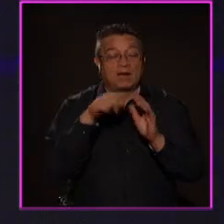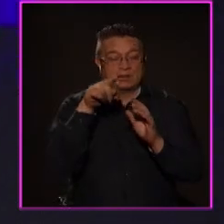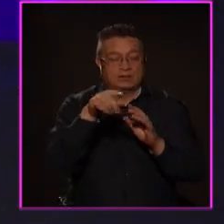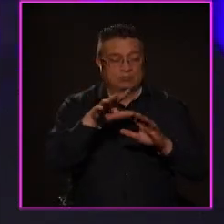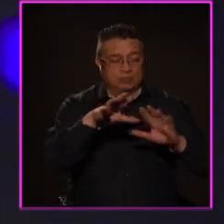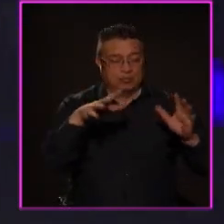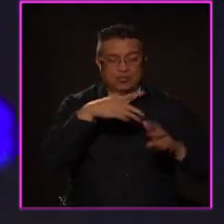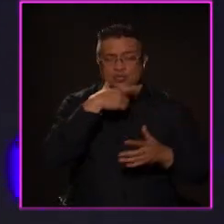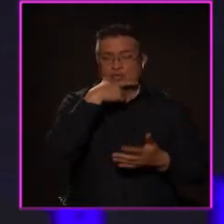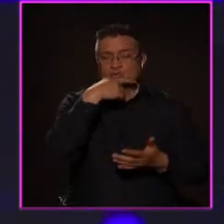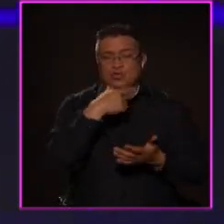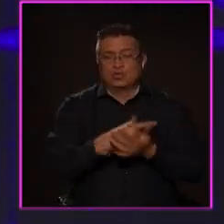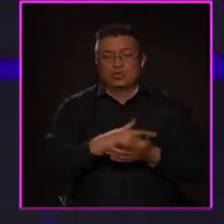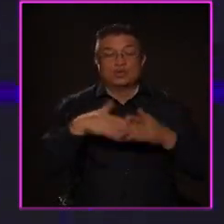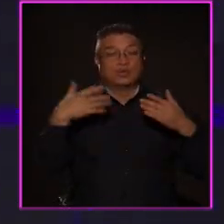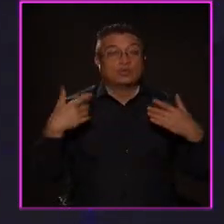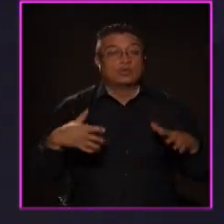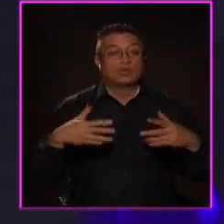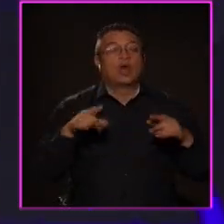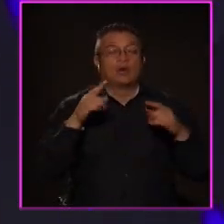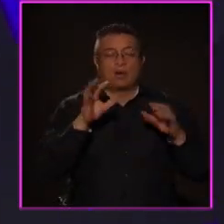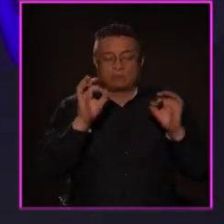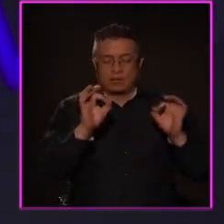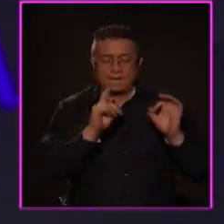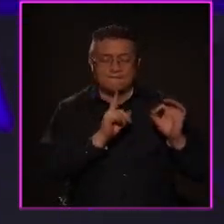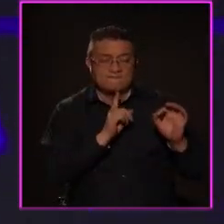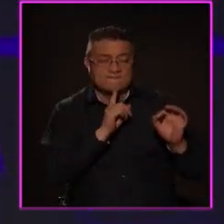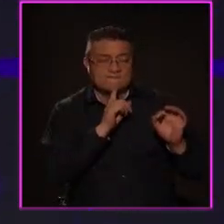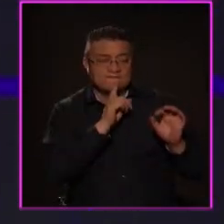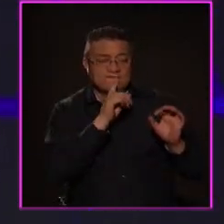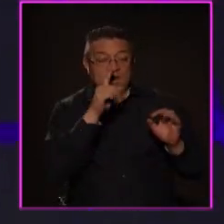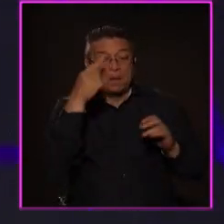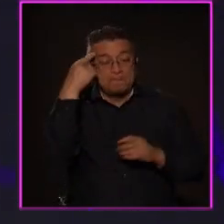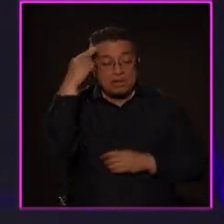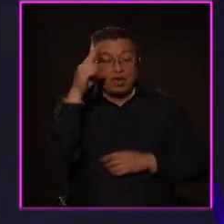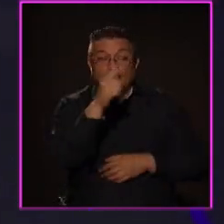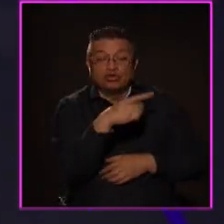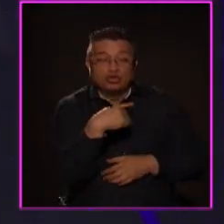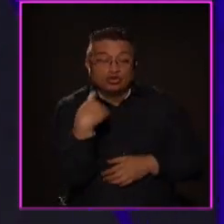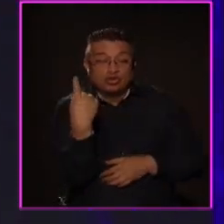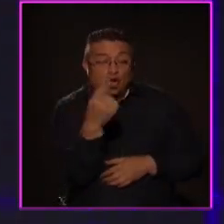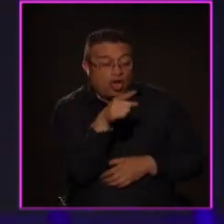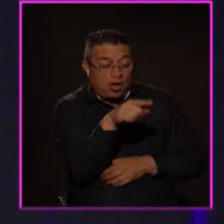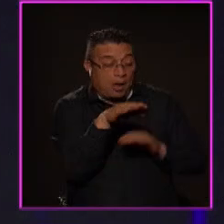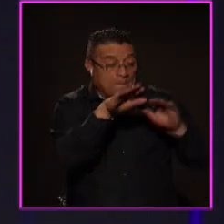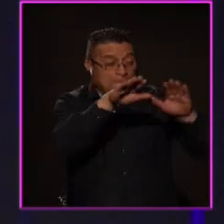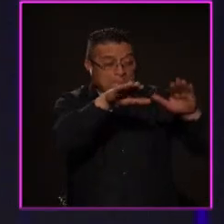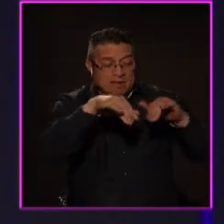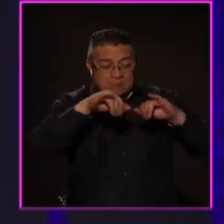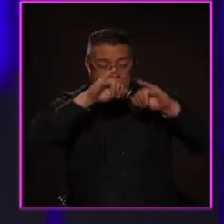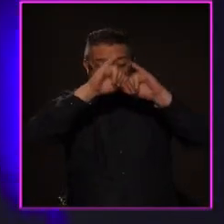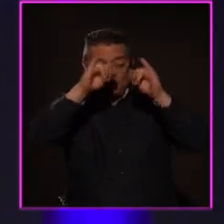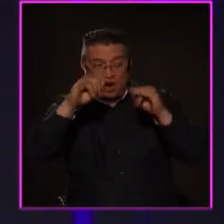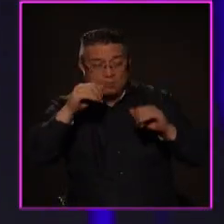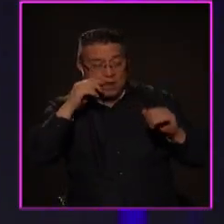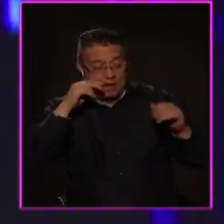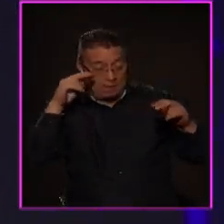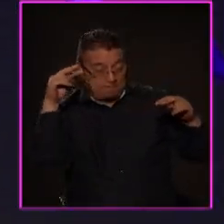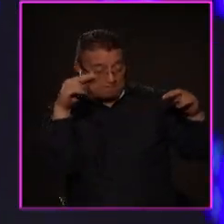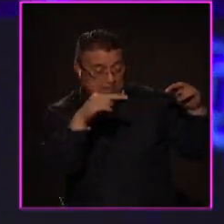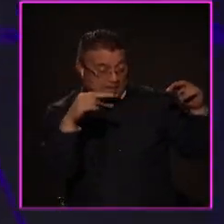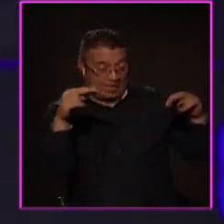are accurate, but they are all based in the same kind of approach to